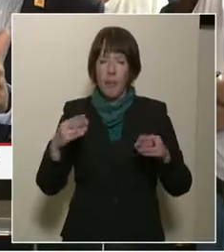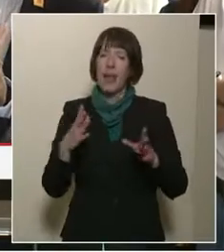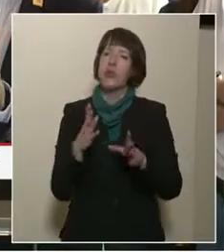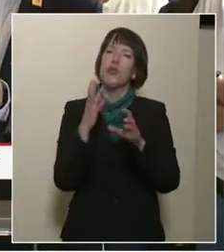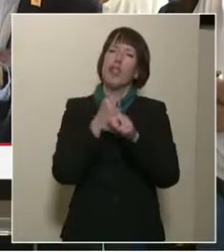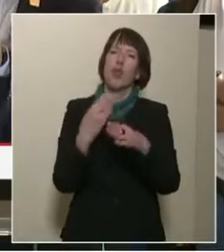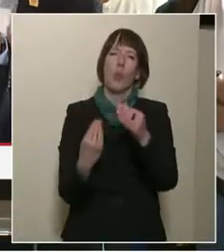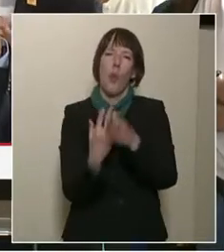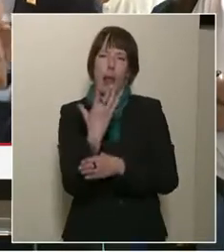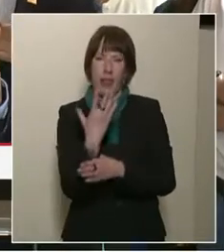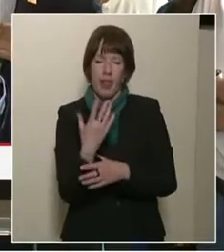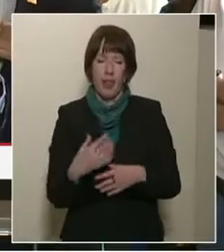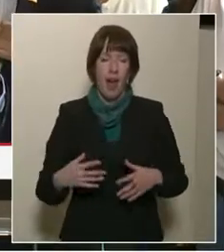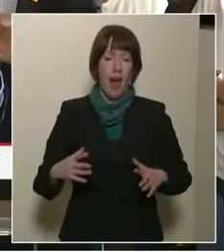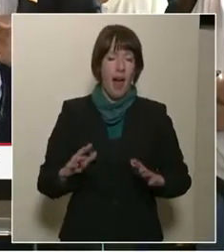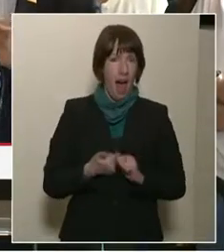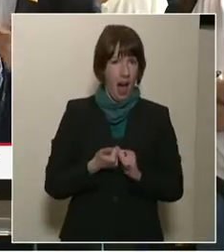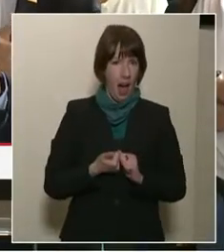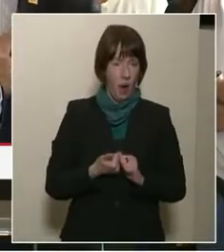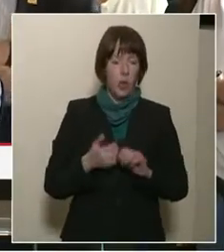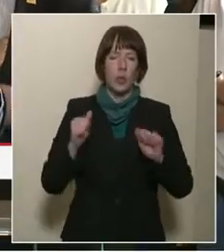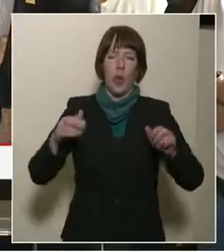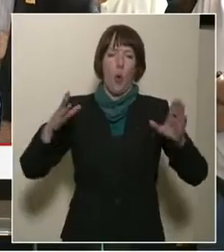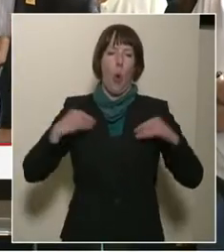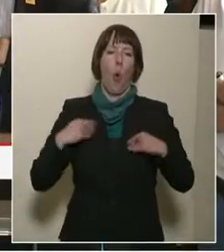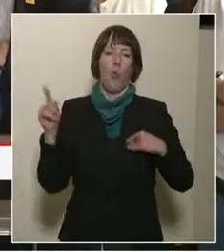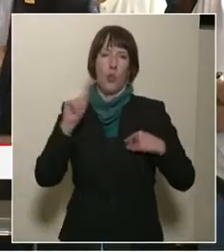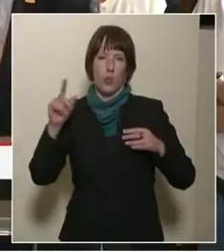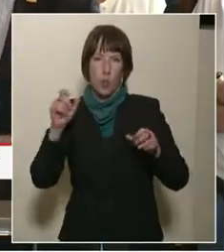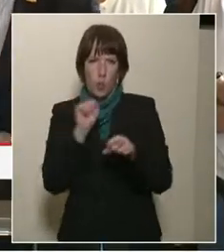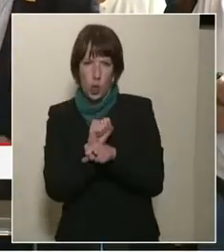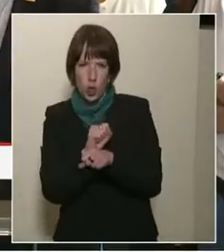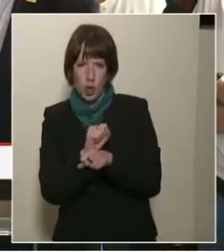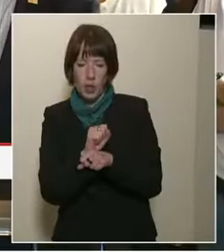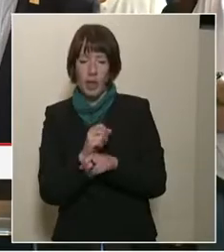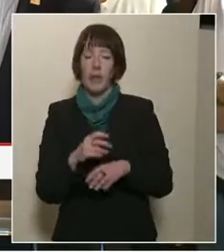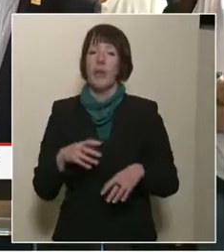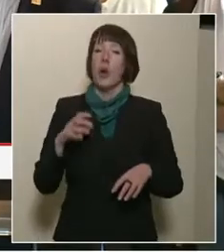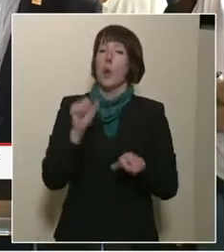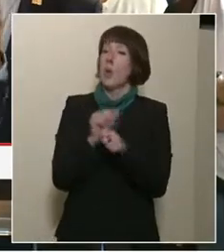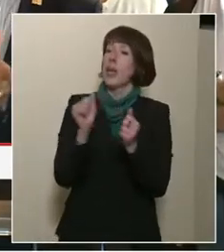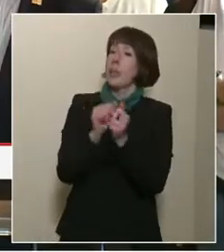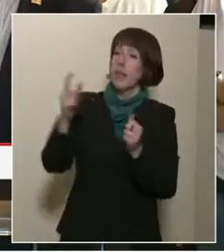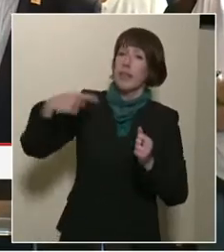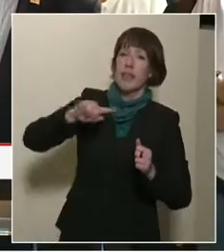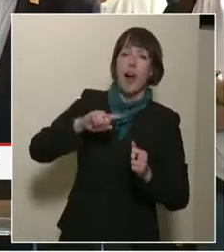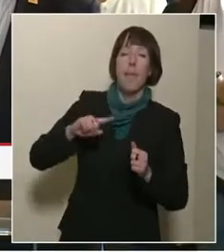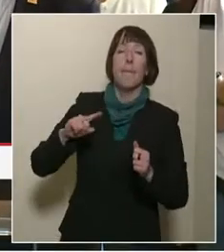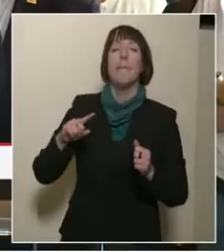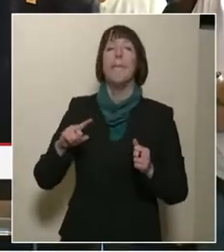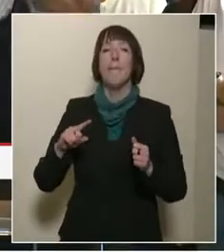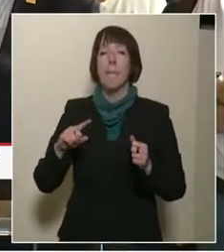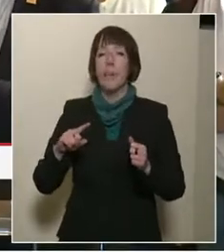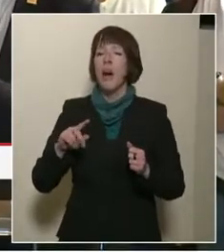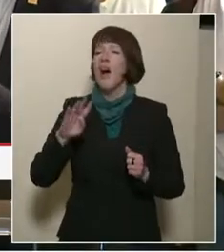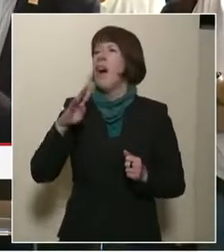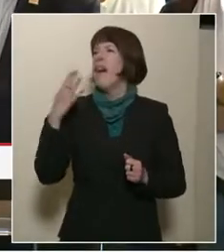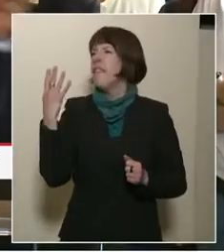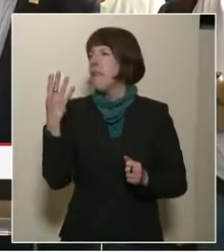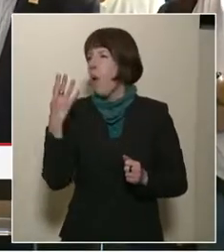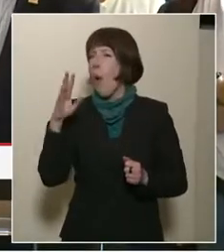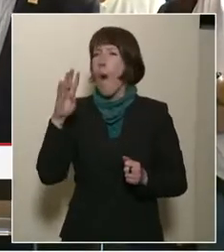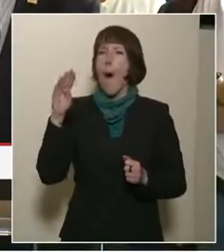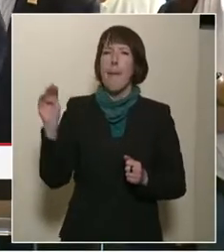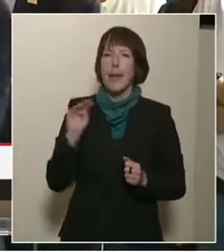country is to own the places that you work. And working with them to put $4 million in last year, to put